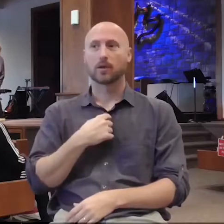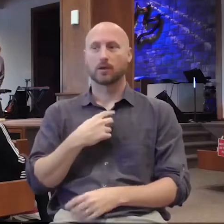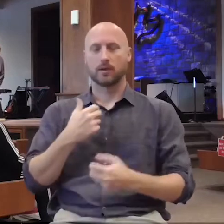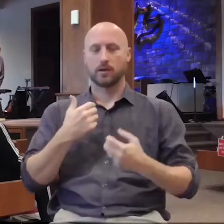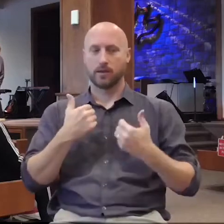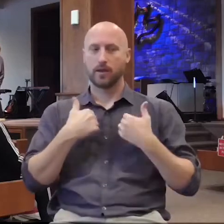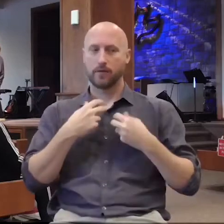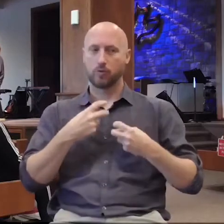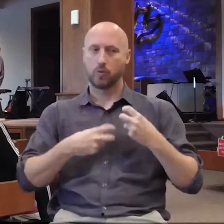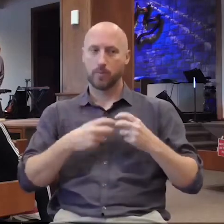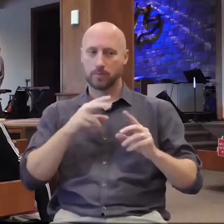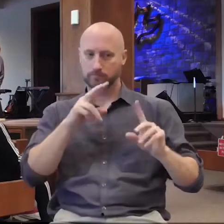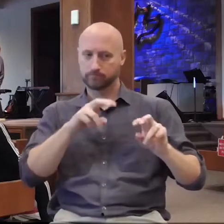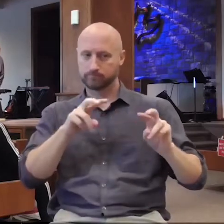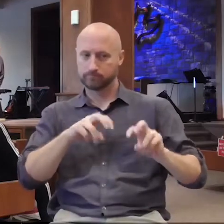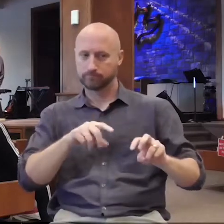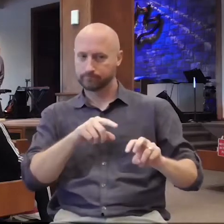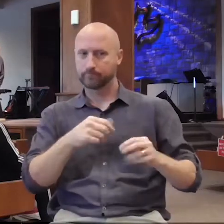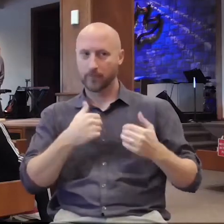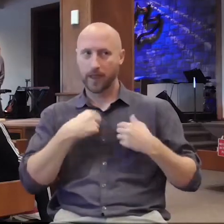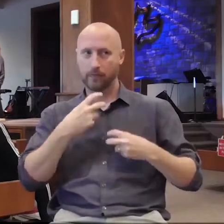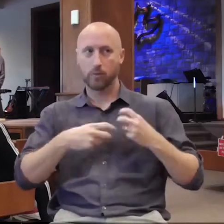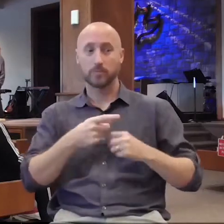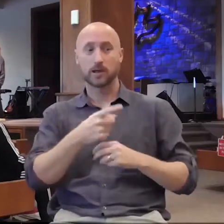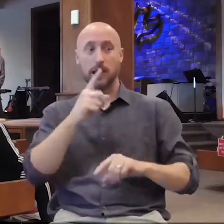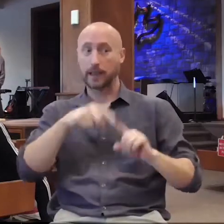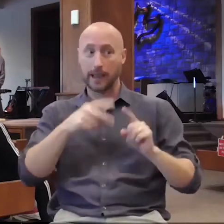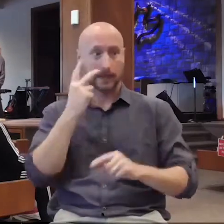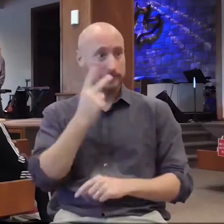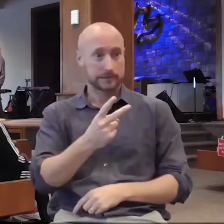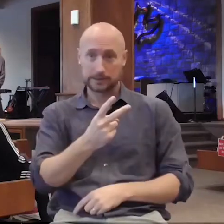that is not visible